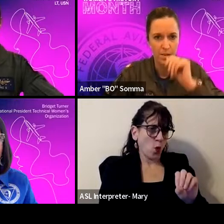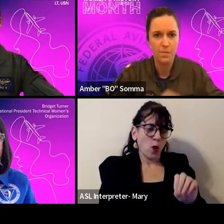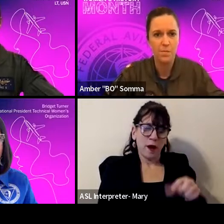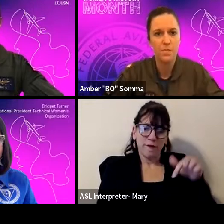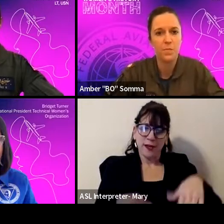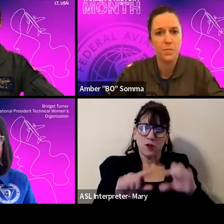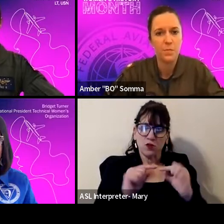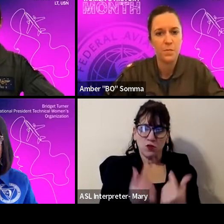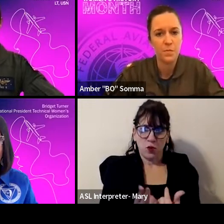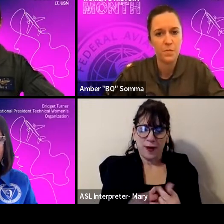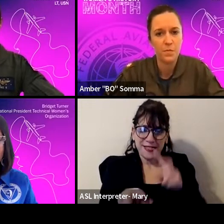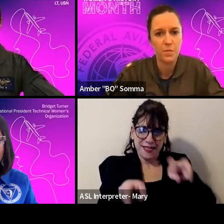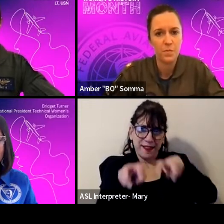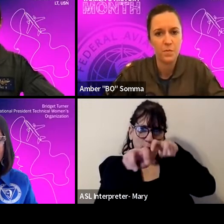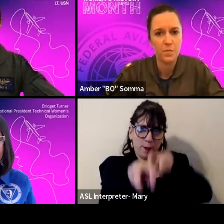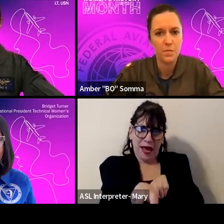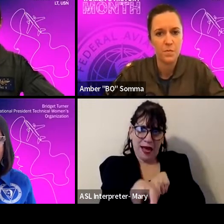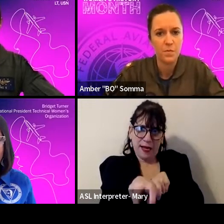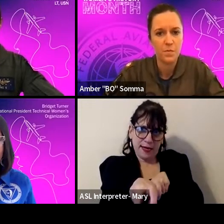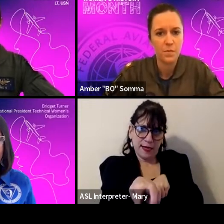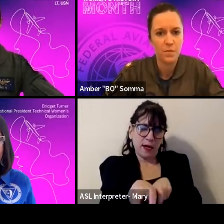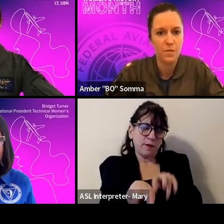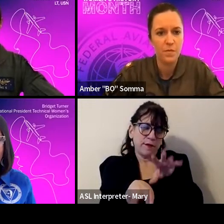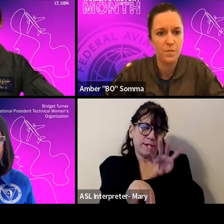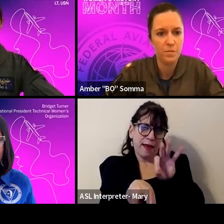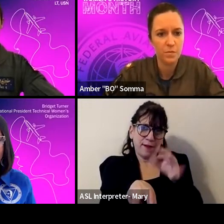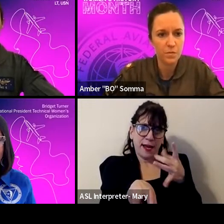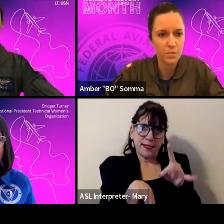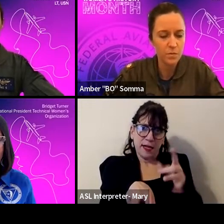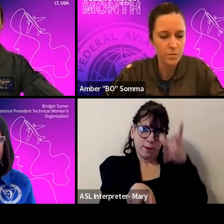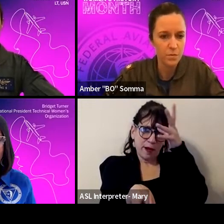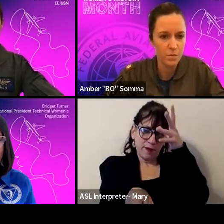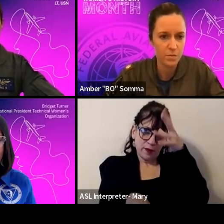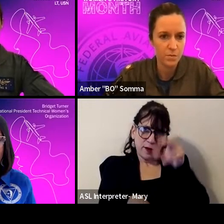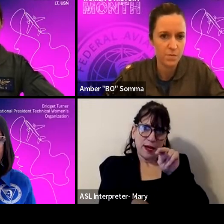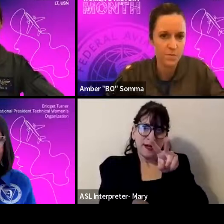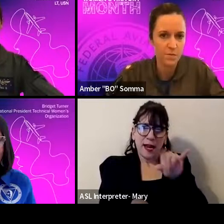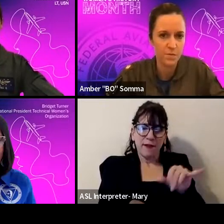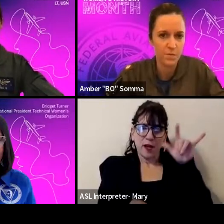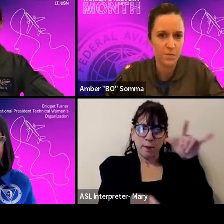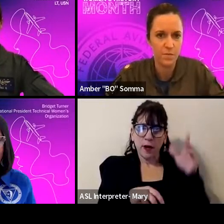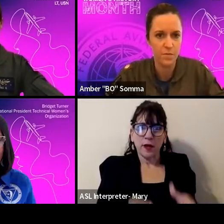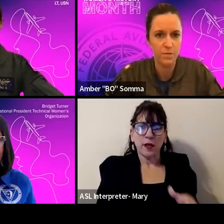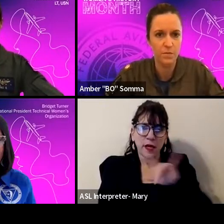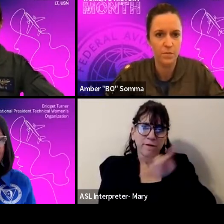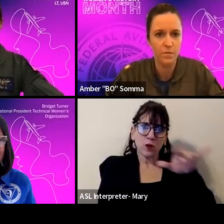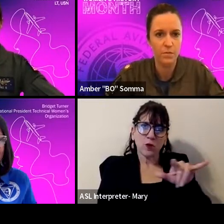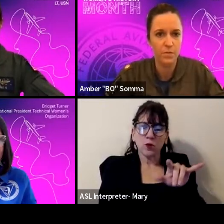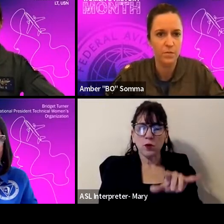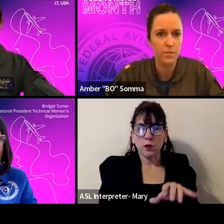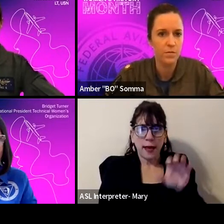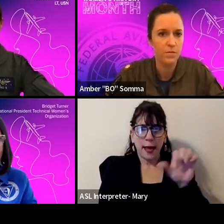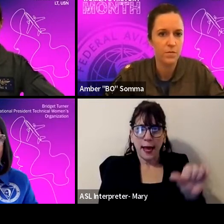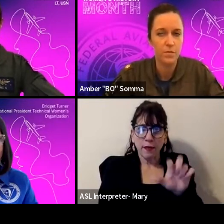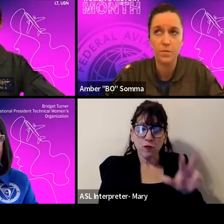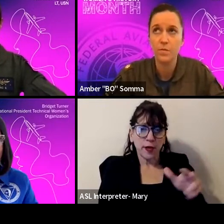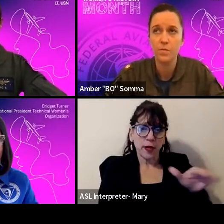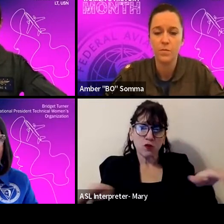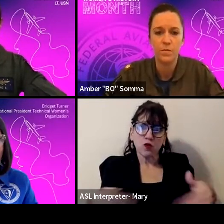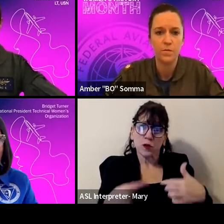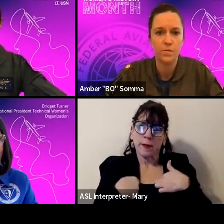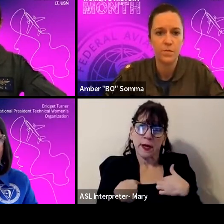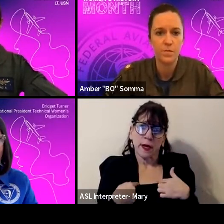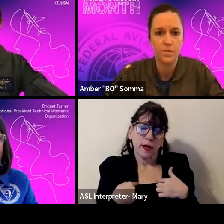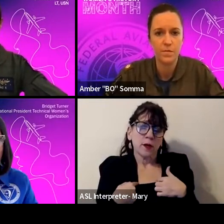in the back seat of the F-18. My father was a Navy pilot. He flew the A-3, and so he introduced me to